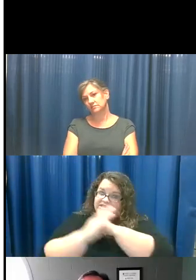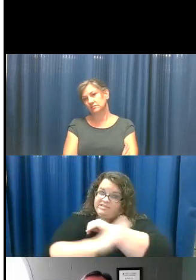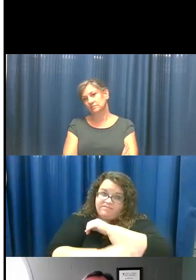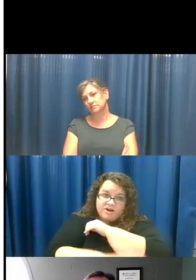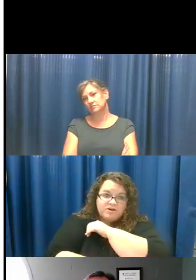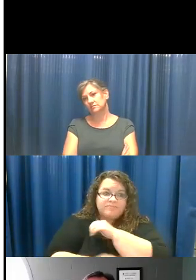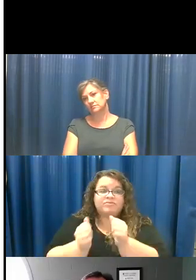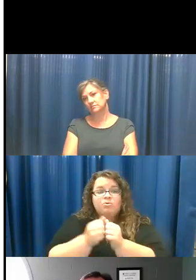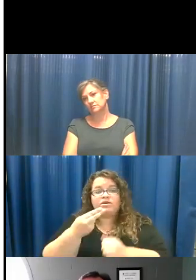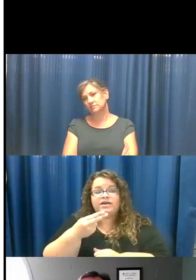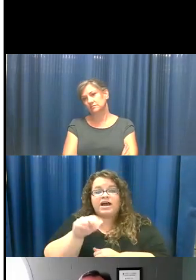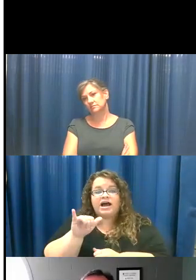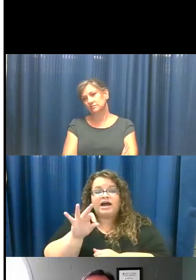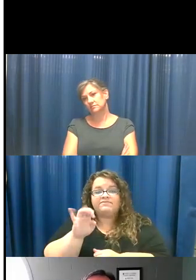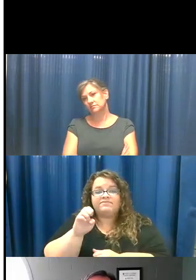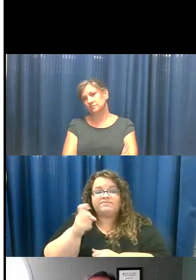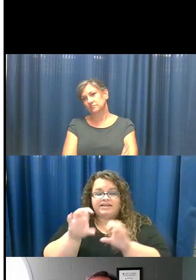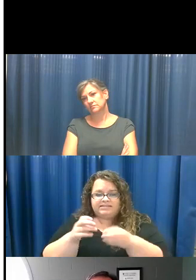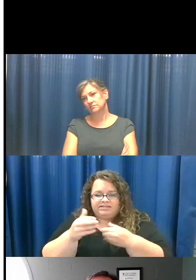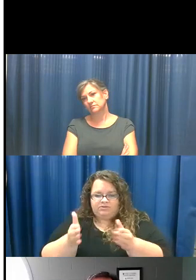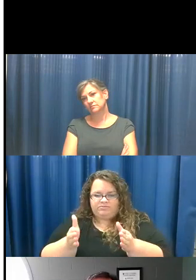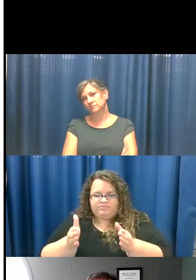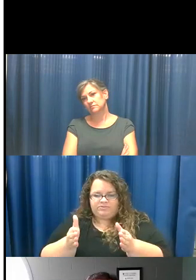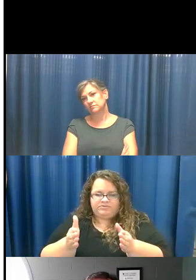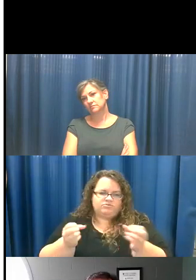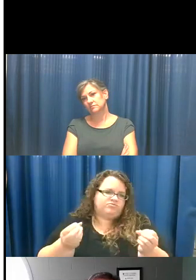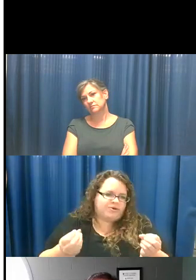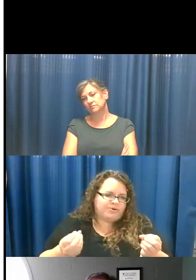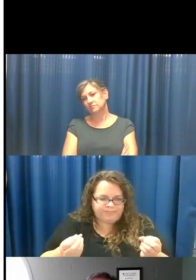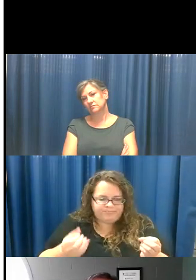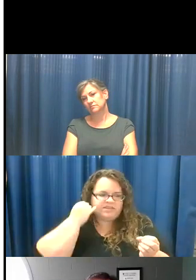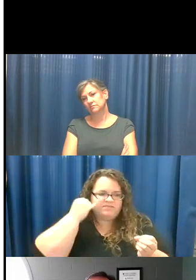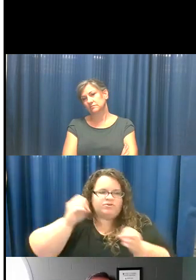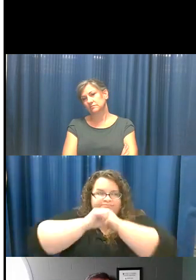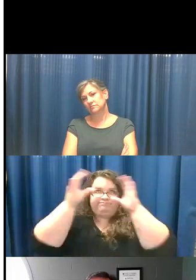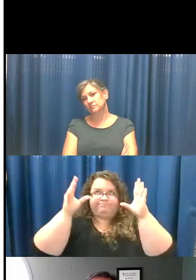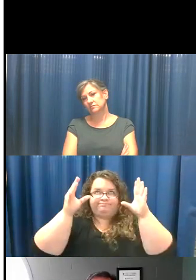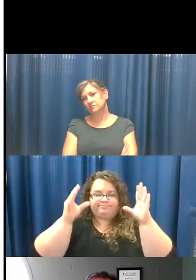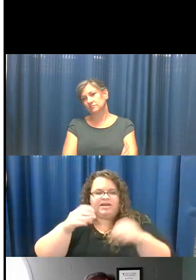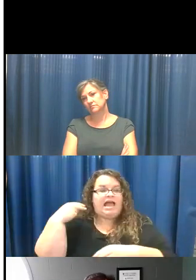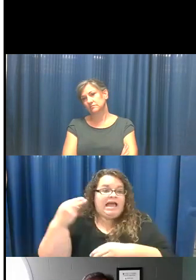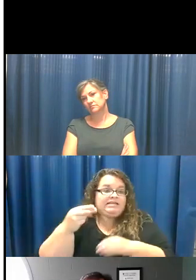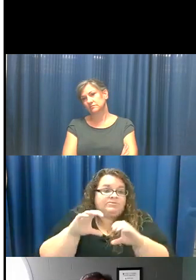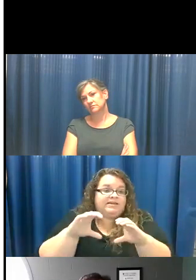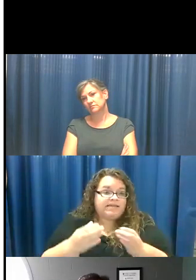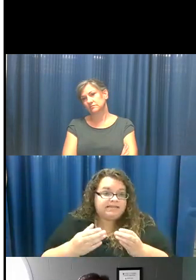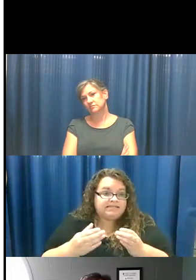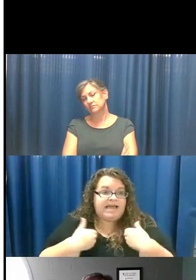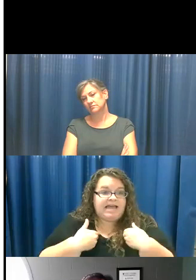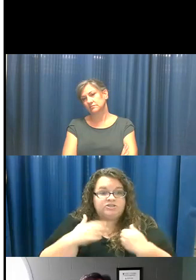you can imagine a history class with 25 students in it, and we get a COVID positive in that